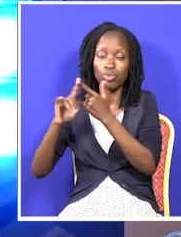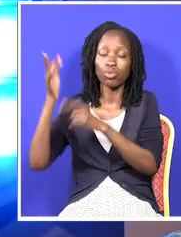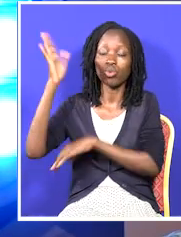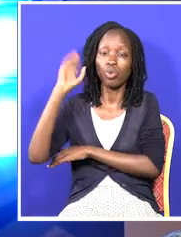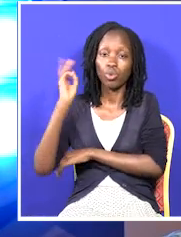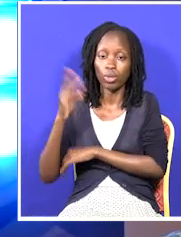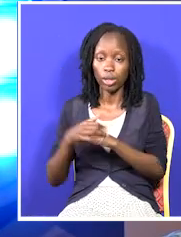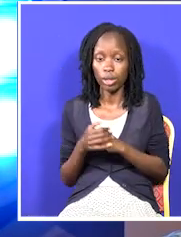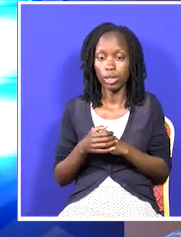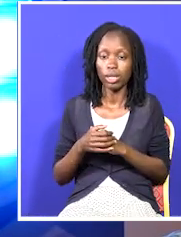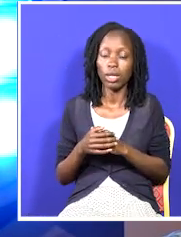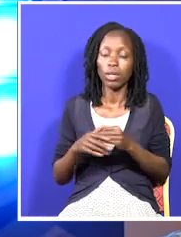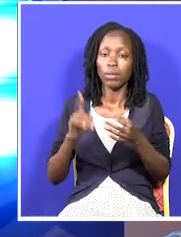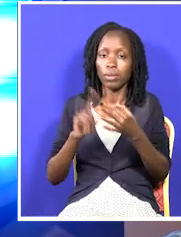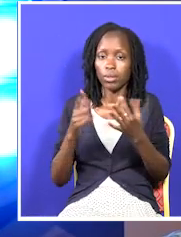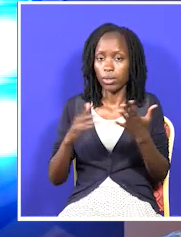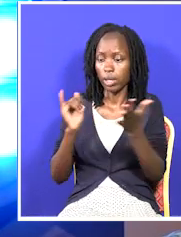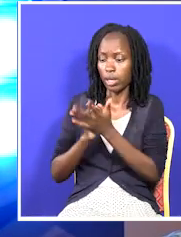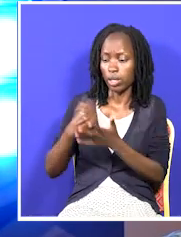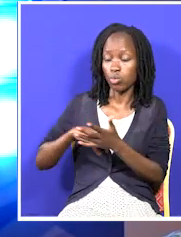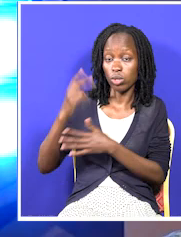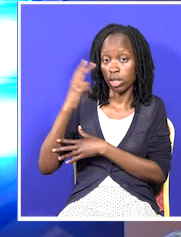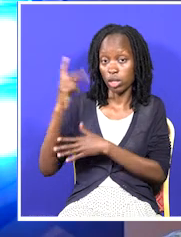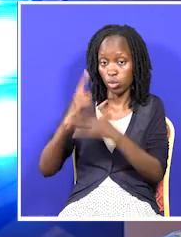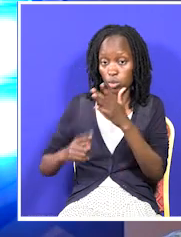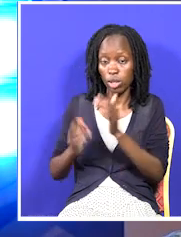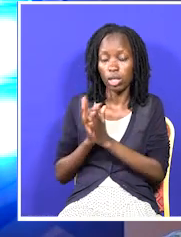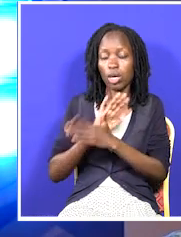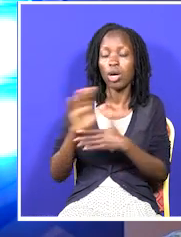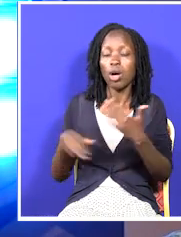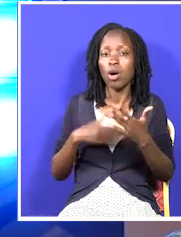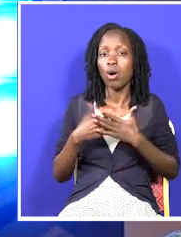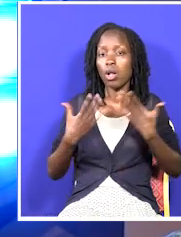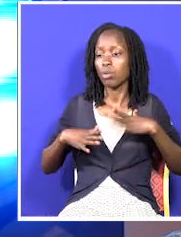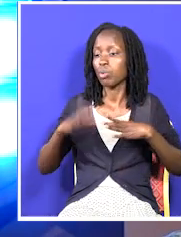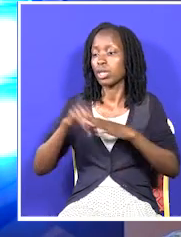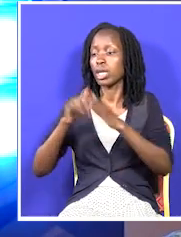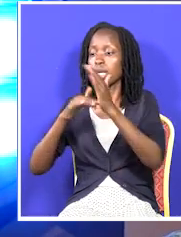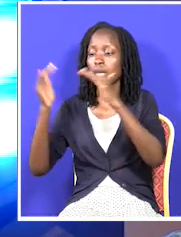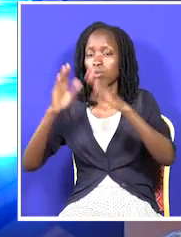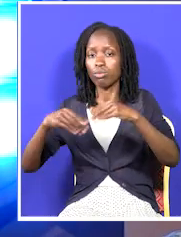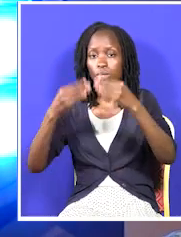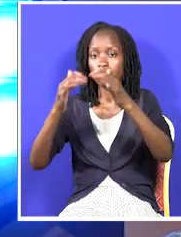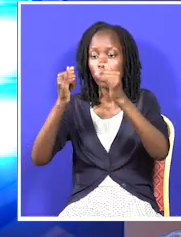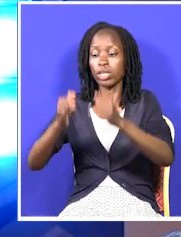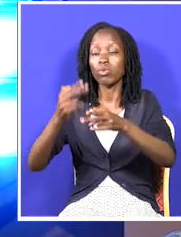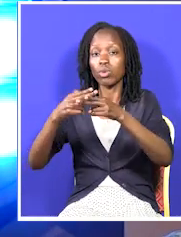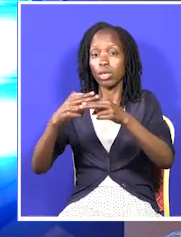him. And the third thing that we see is that everyone that is in heaven will be given a new